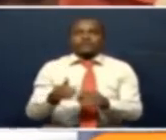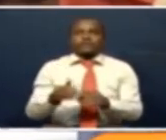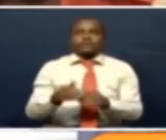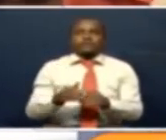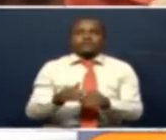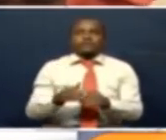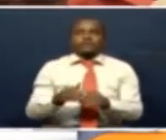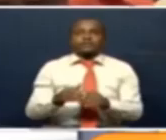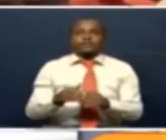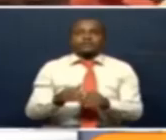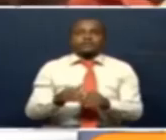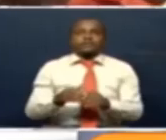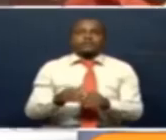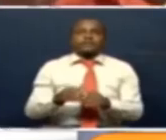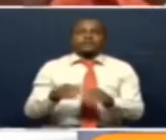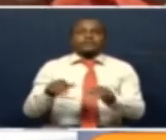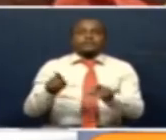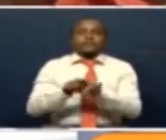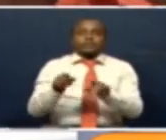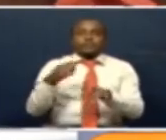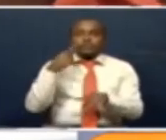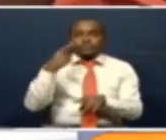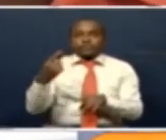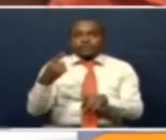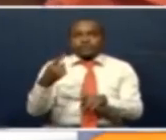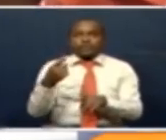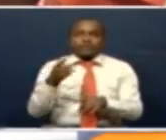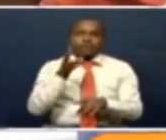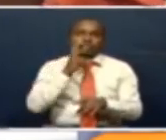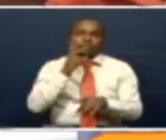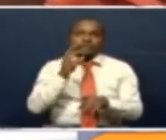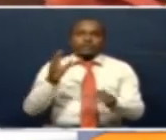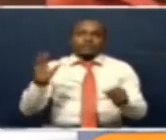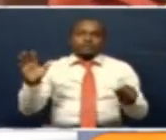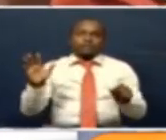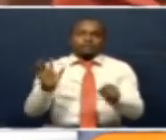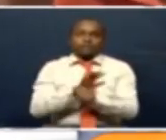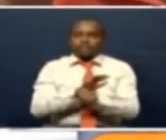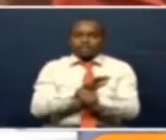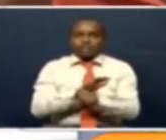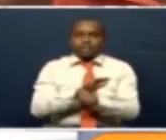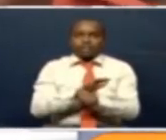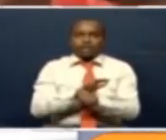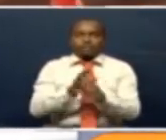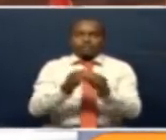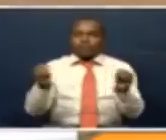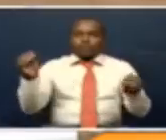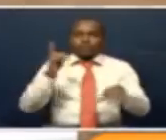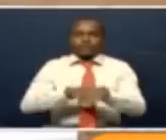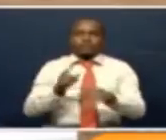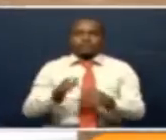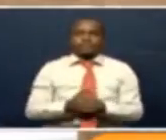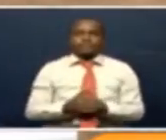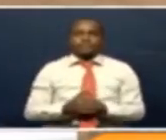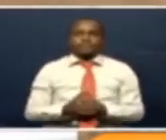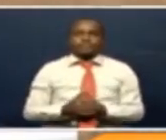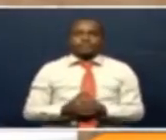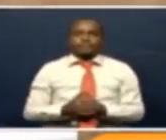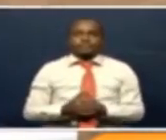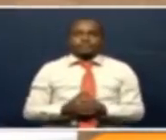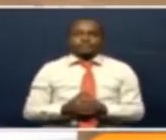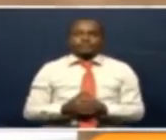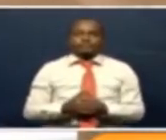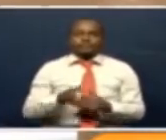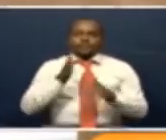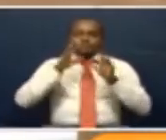Sehemu ya Tana River County vile mnavyoona maji yamekuwa mengi zaidi na tena kwa muda mrefu sana. The floods coming